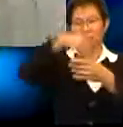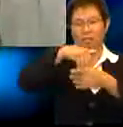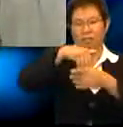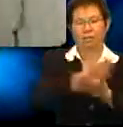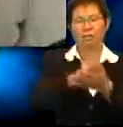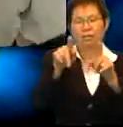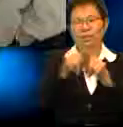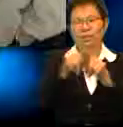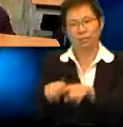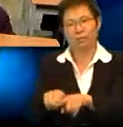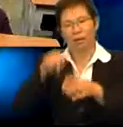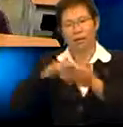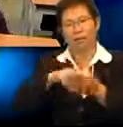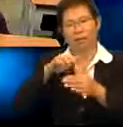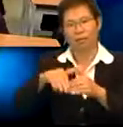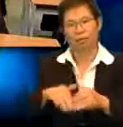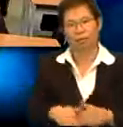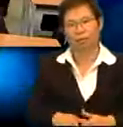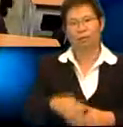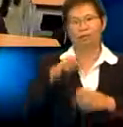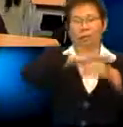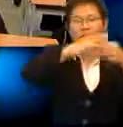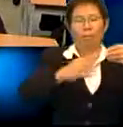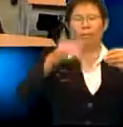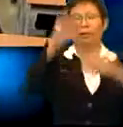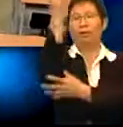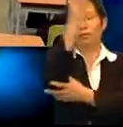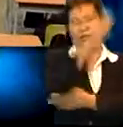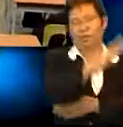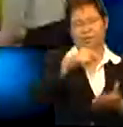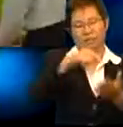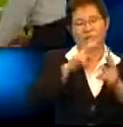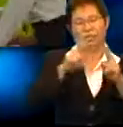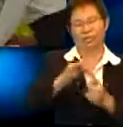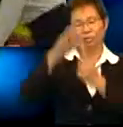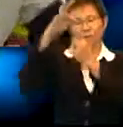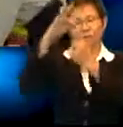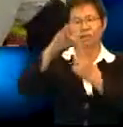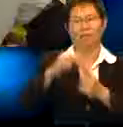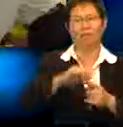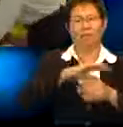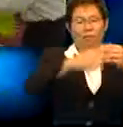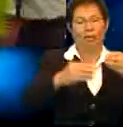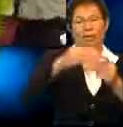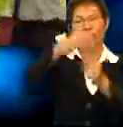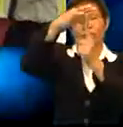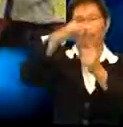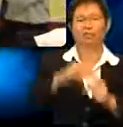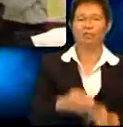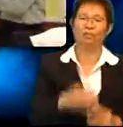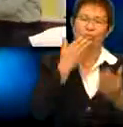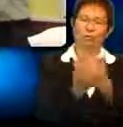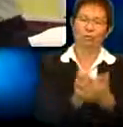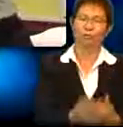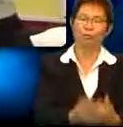one? Same. How about this one? Mango tree. Mango tree. This one is very special. Mango